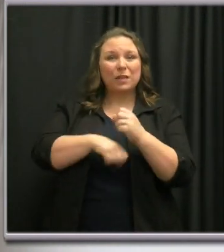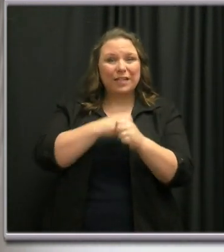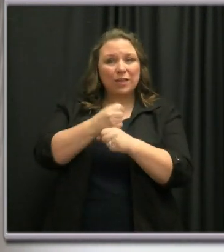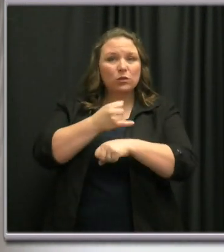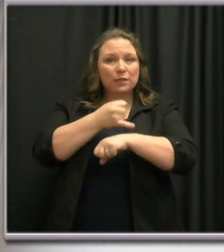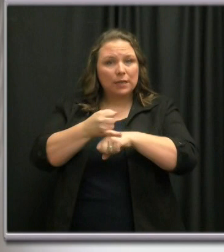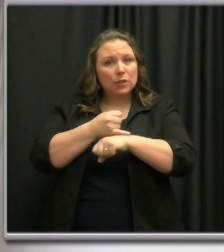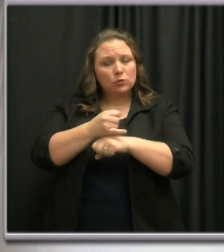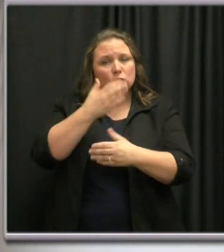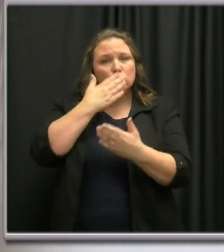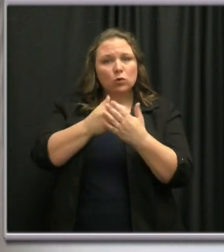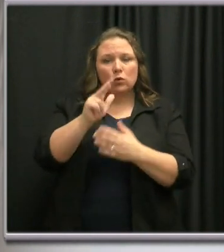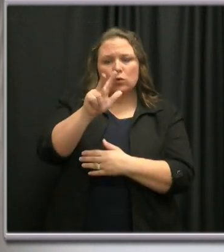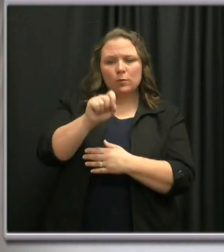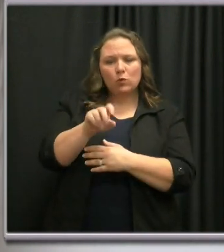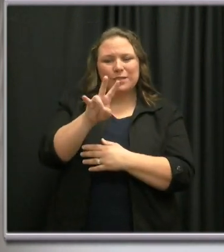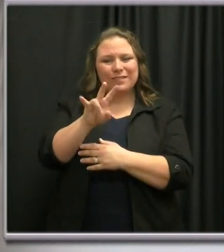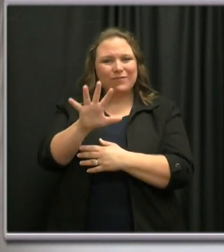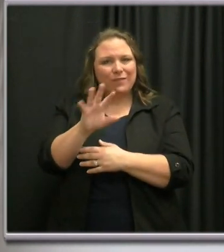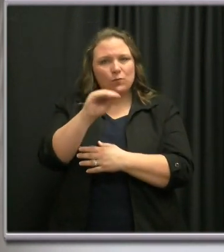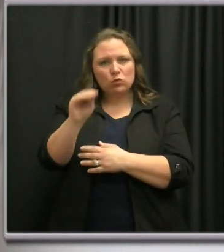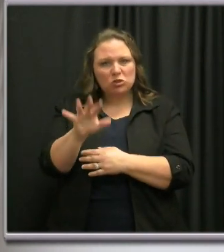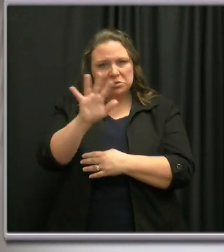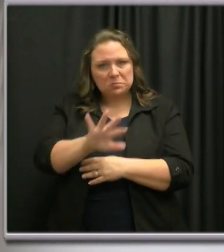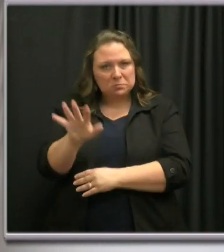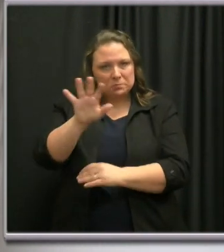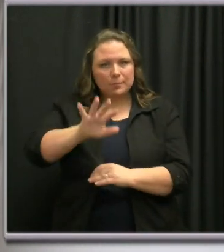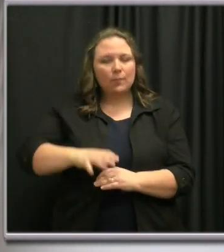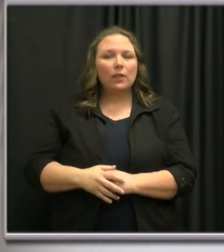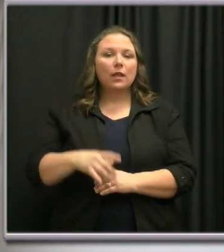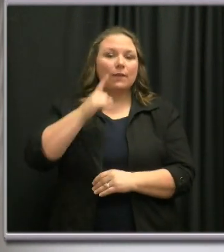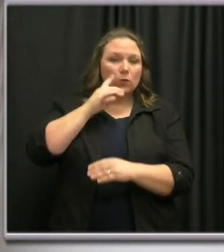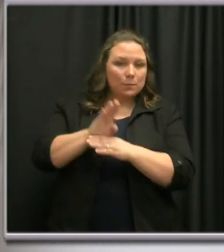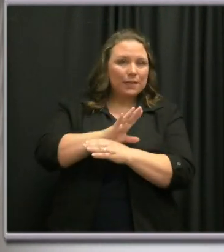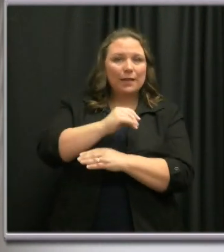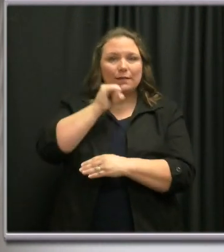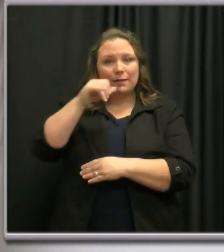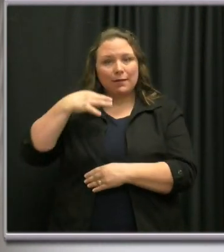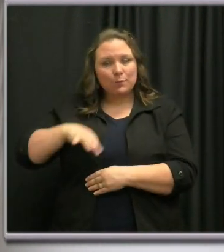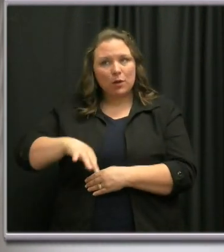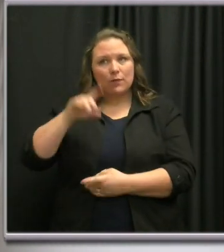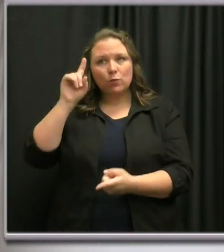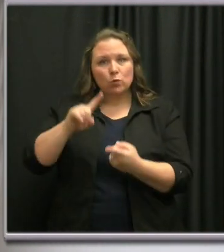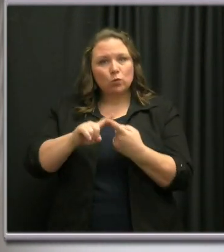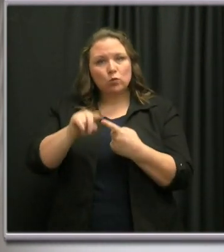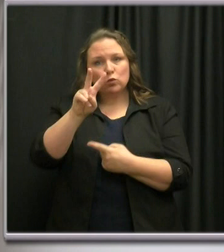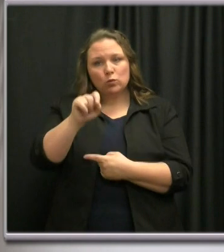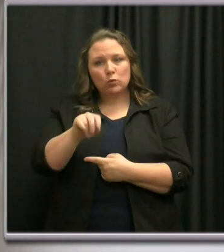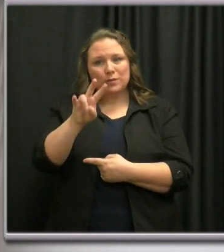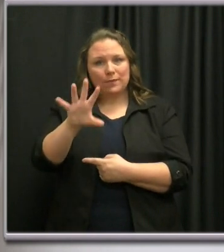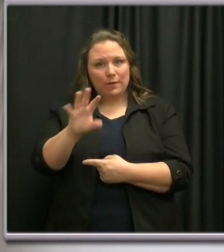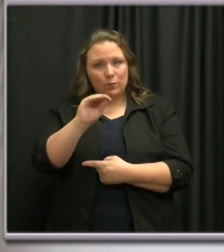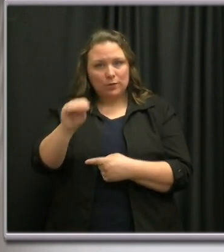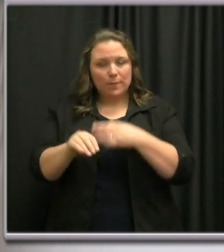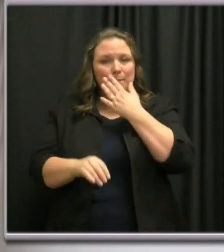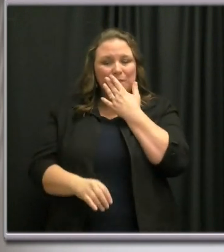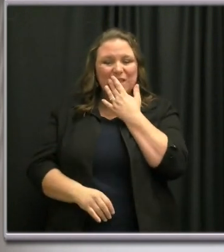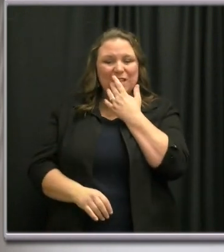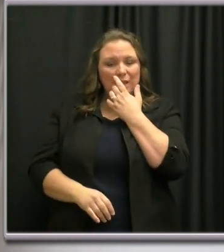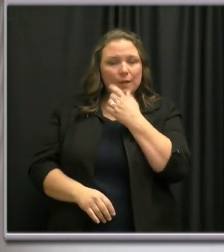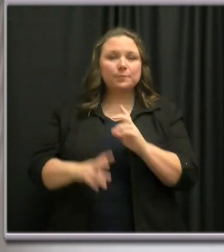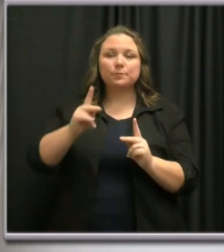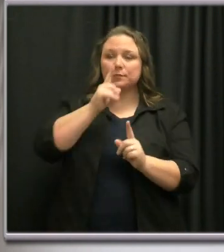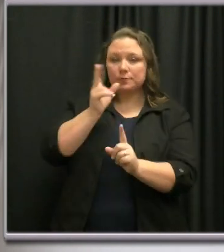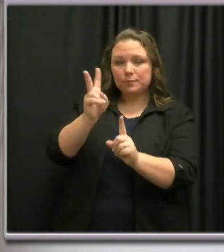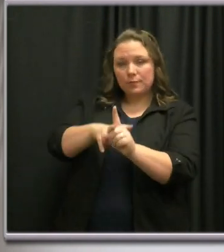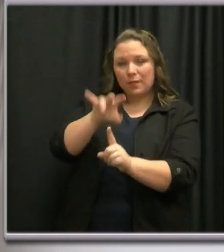are also very good, 3.75%. For businesses and for nonprofits, it's 2.75%. Applicants